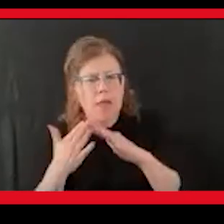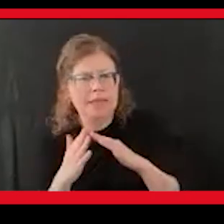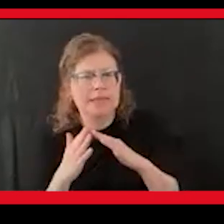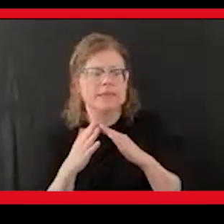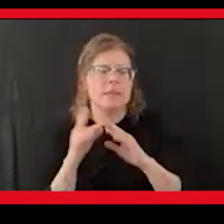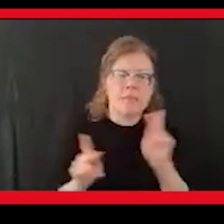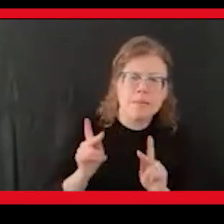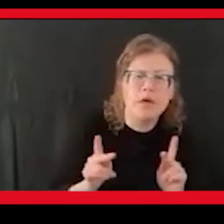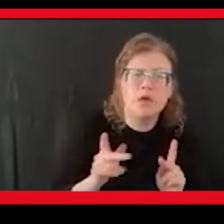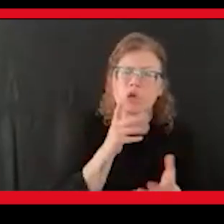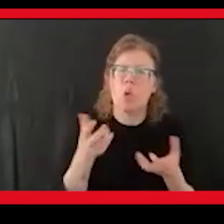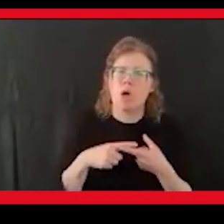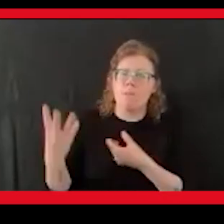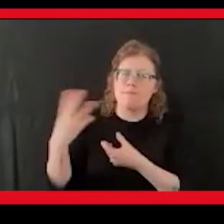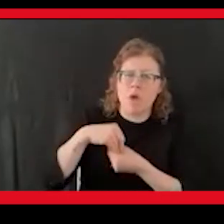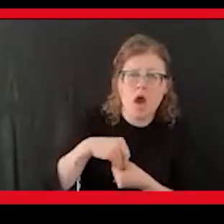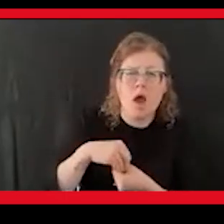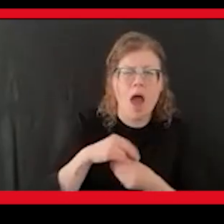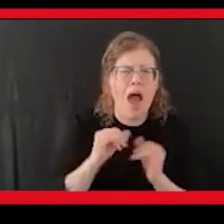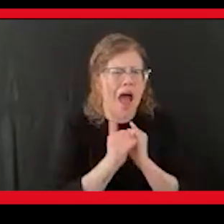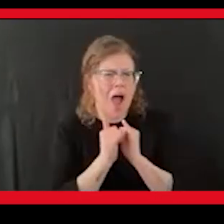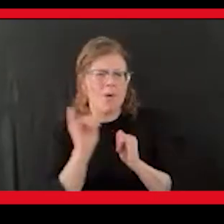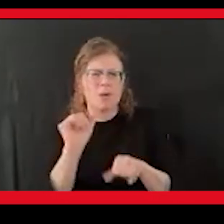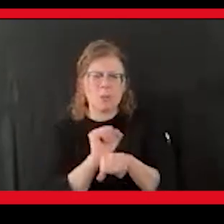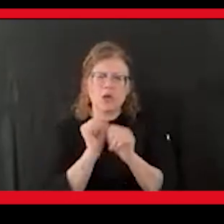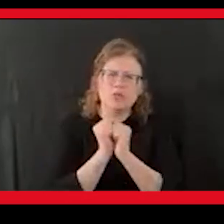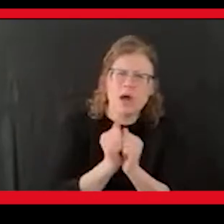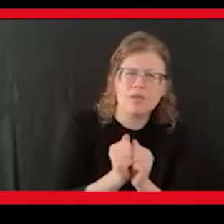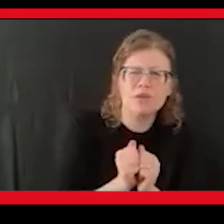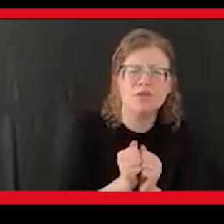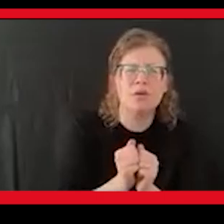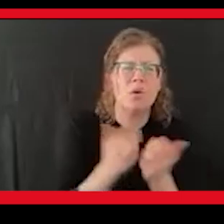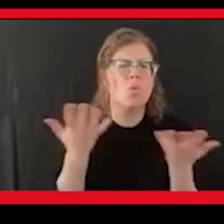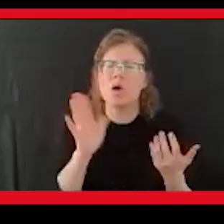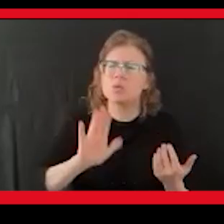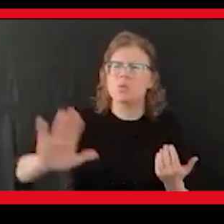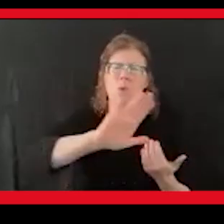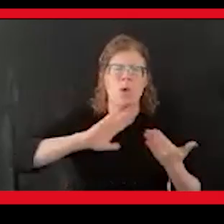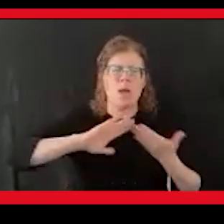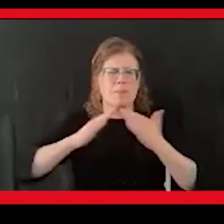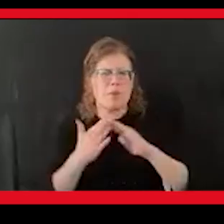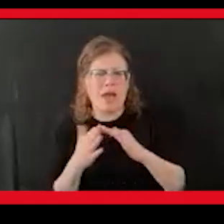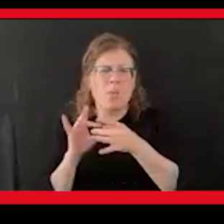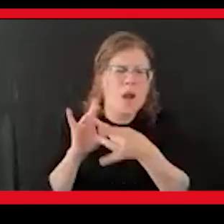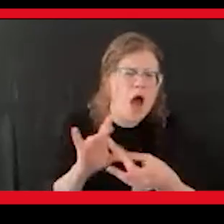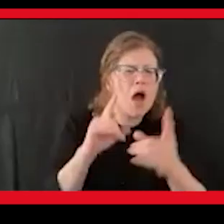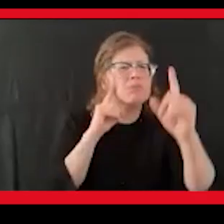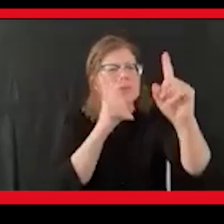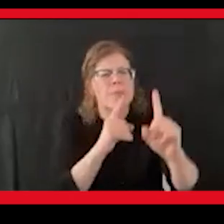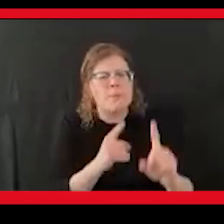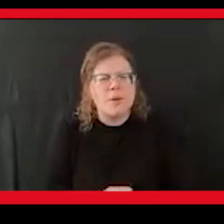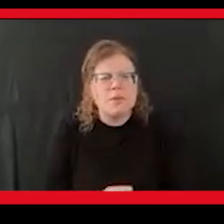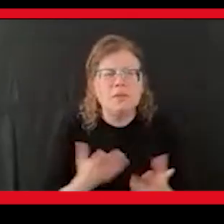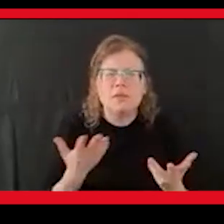your community-related goals for this project, and what will success mean for your organization? I